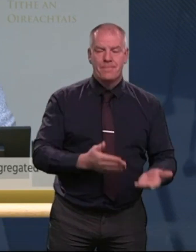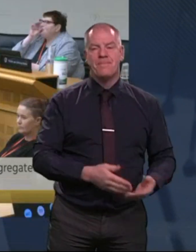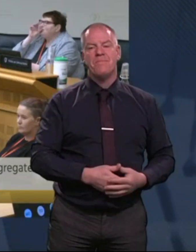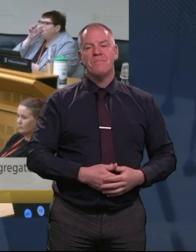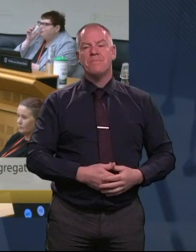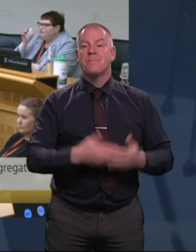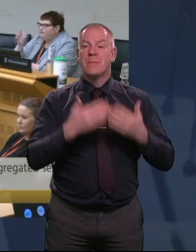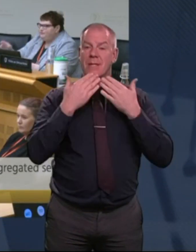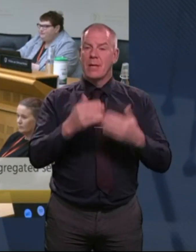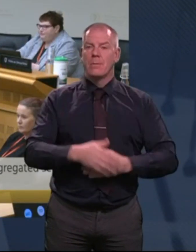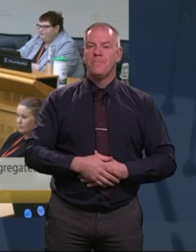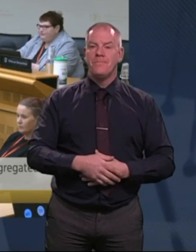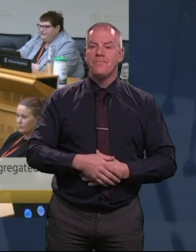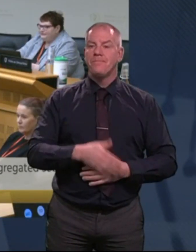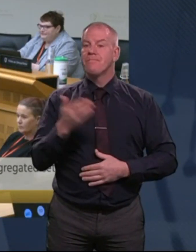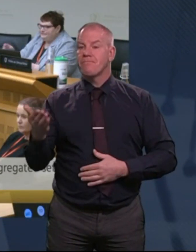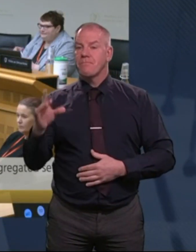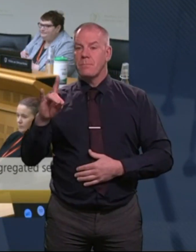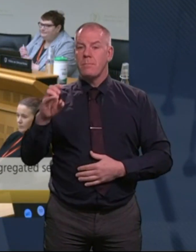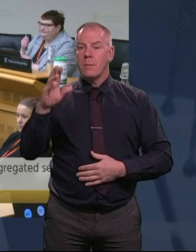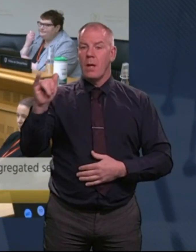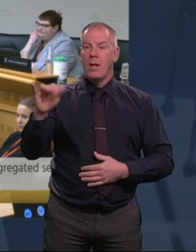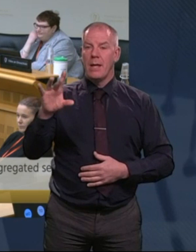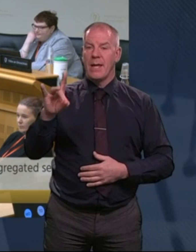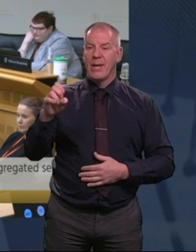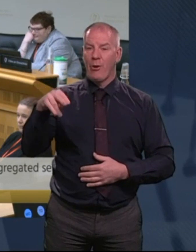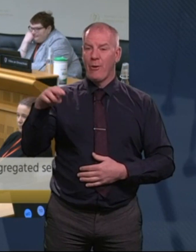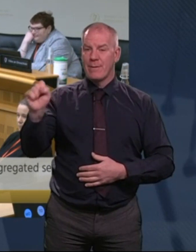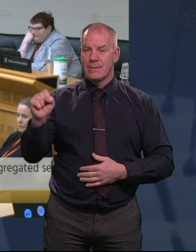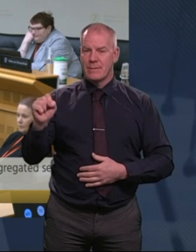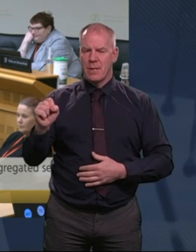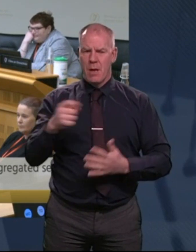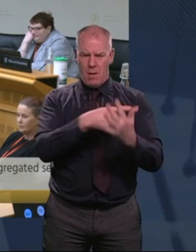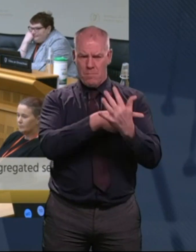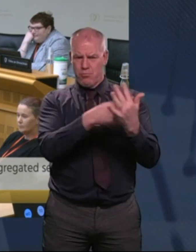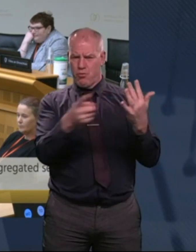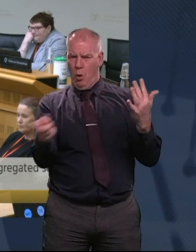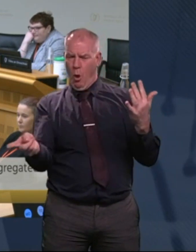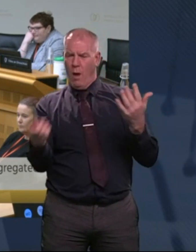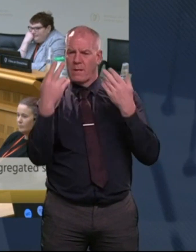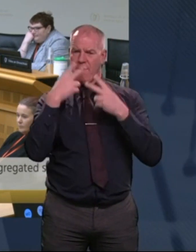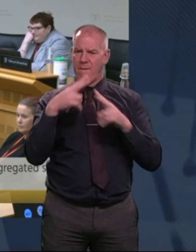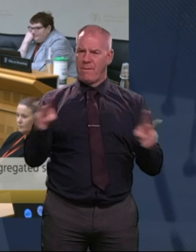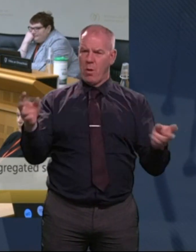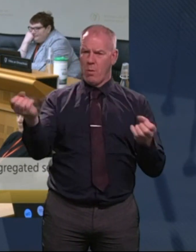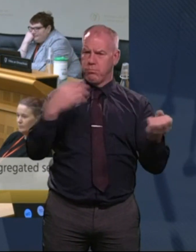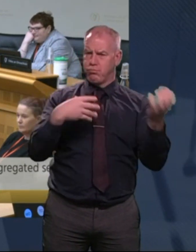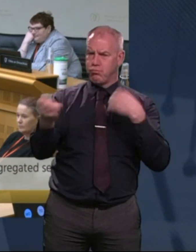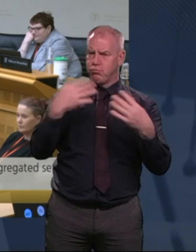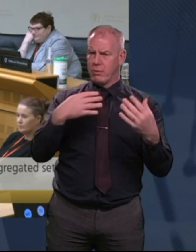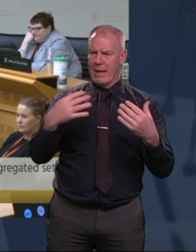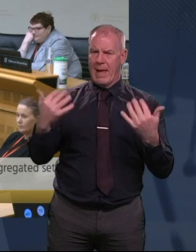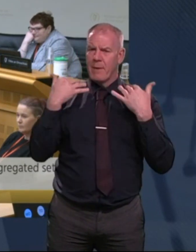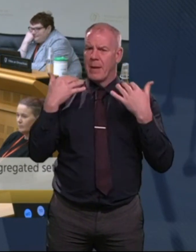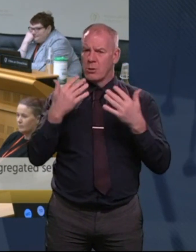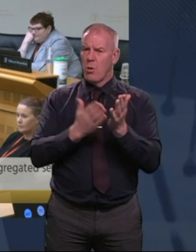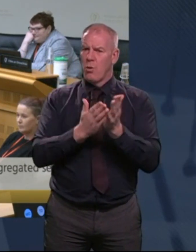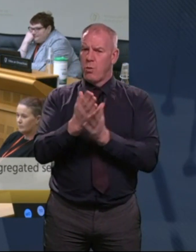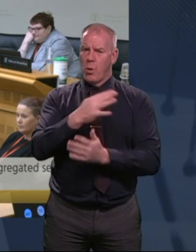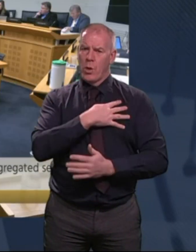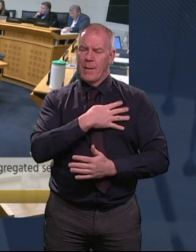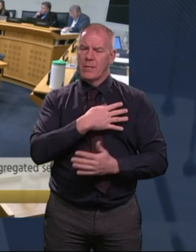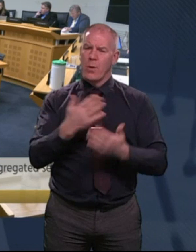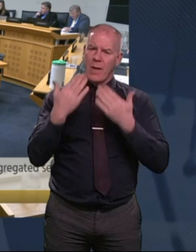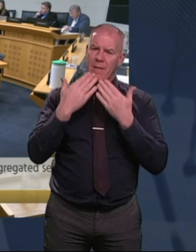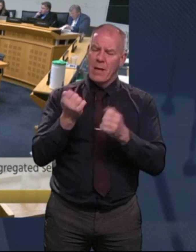Thank you, Chair, and thank you all so much for being here today. It's great to have such a wide range of views and so much information at the committee this morning, so you're very welcome